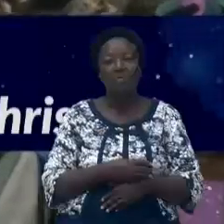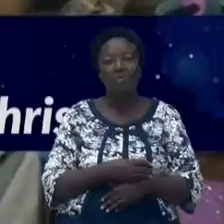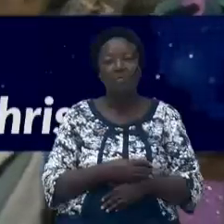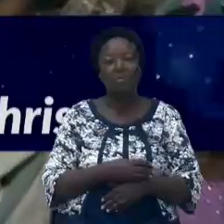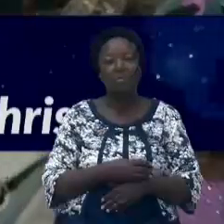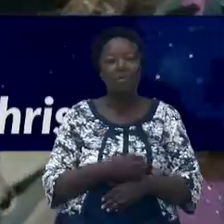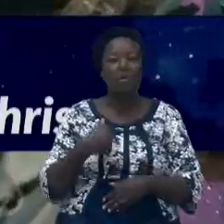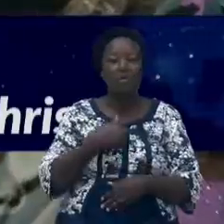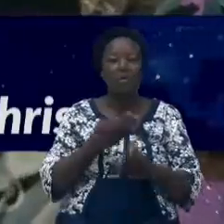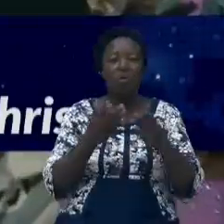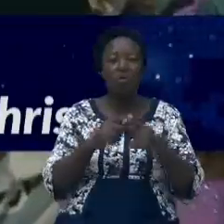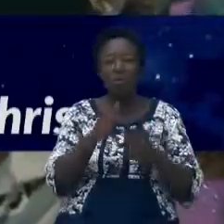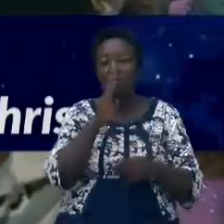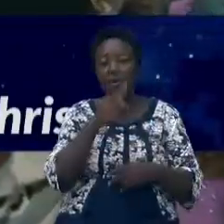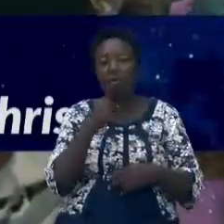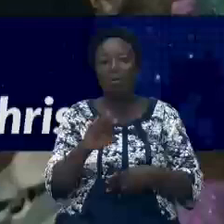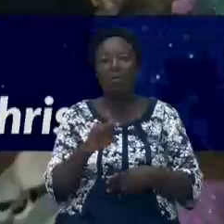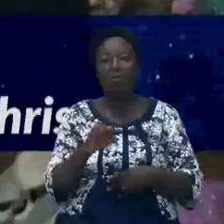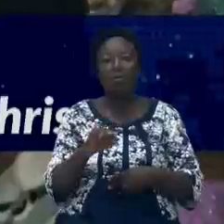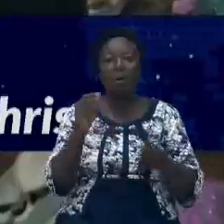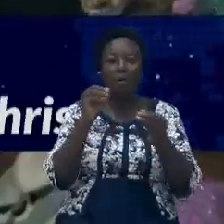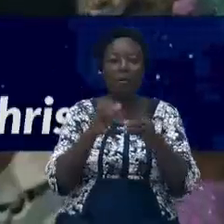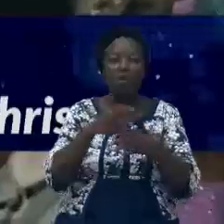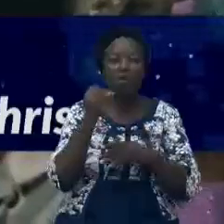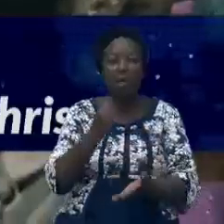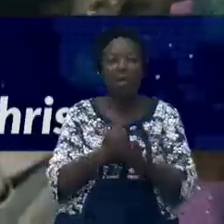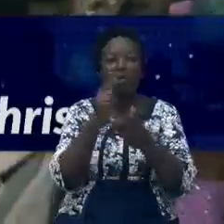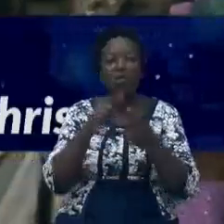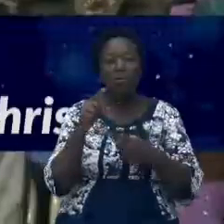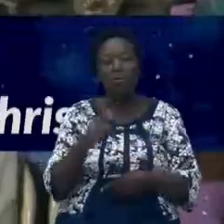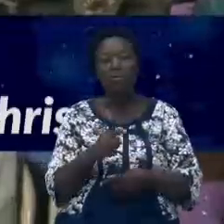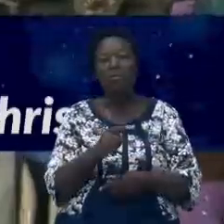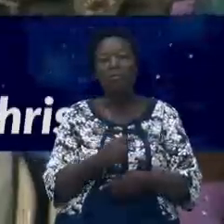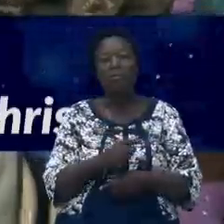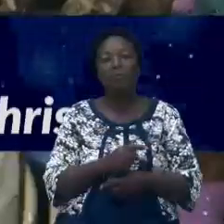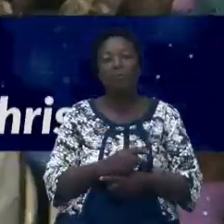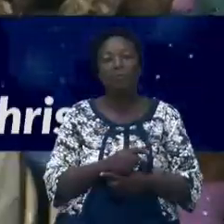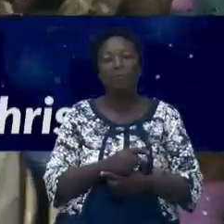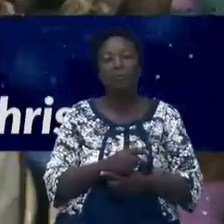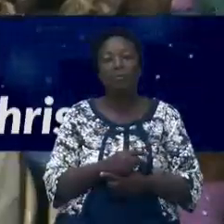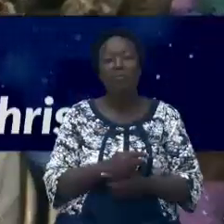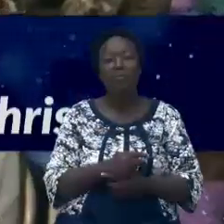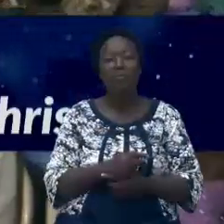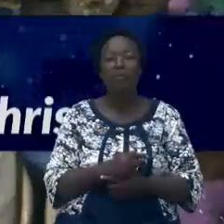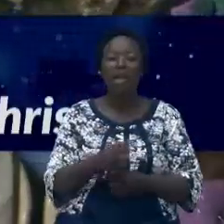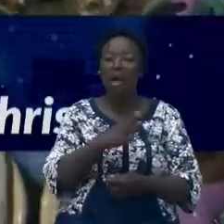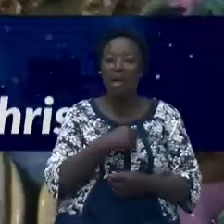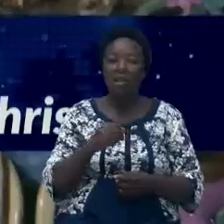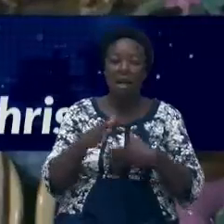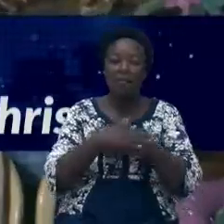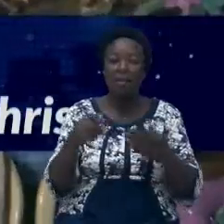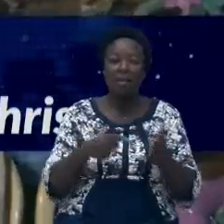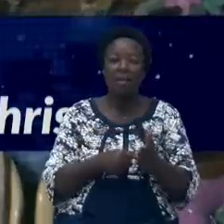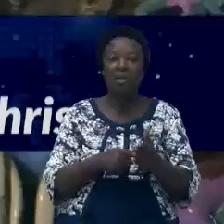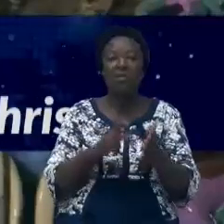the counselors. We'd like to be of more spiritual help to you. We want to get in touch with you after